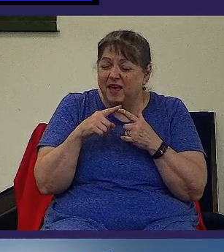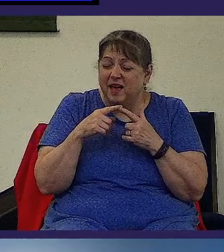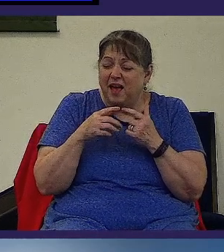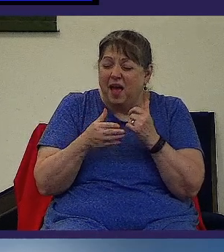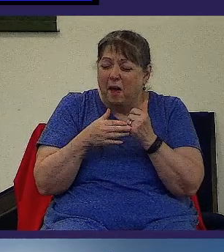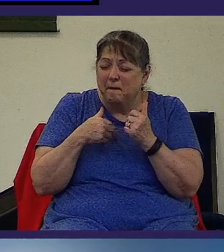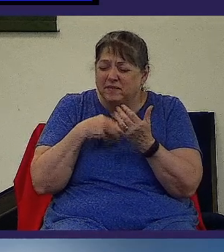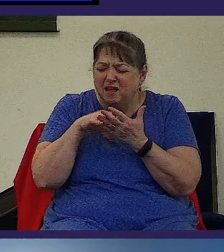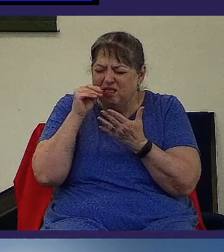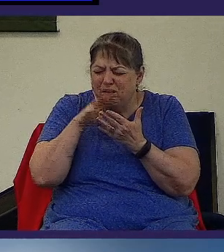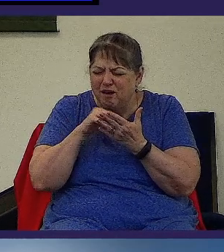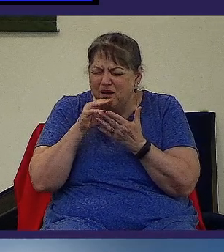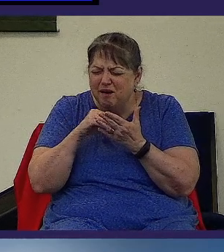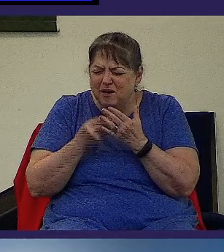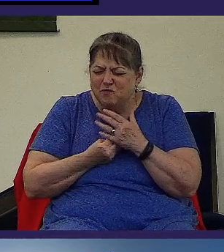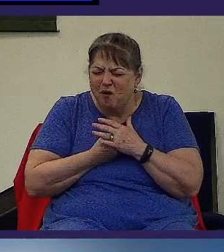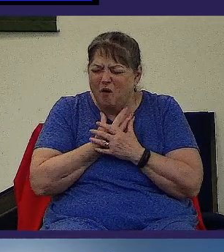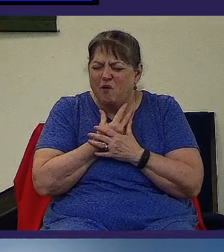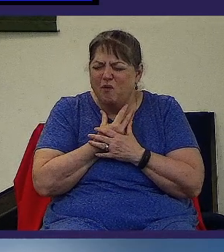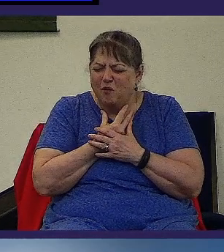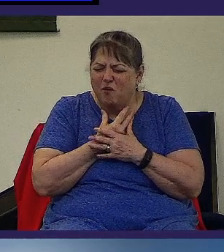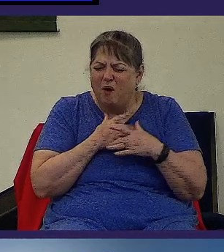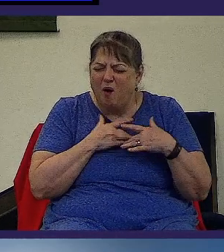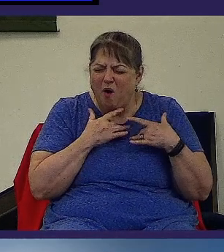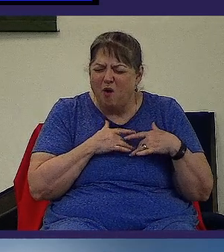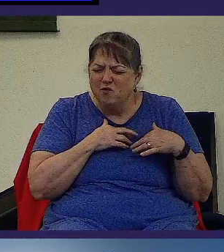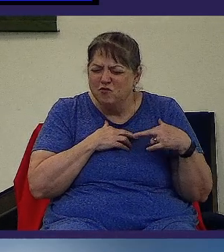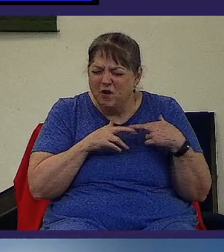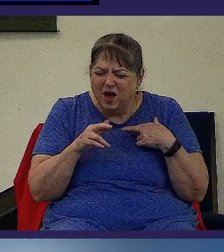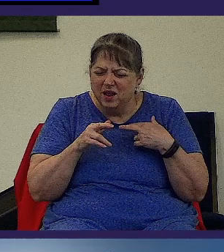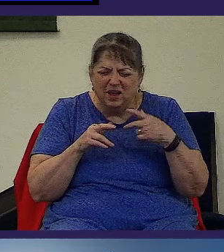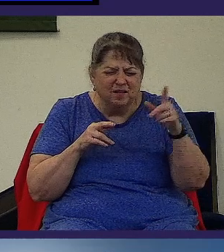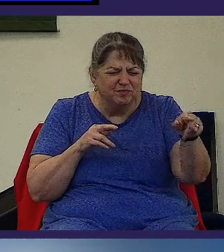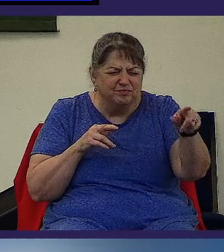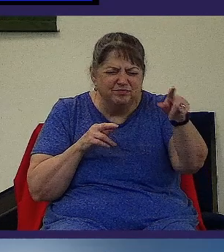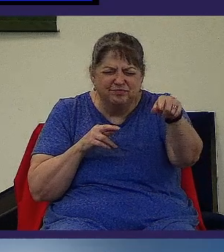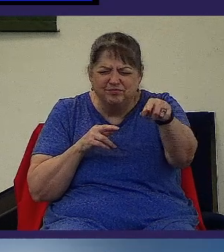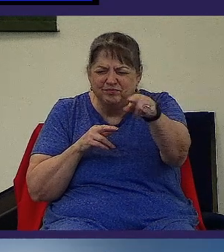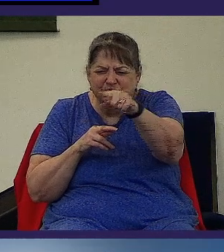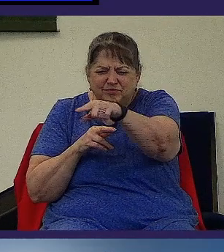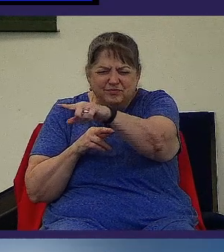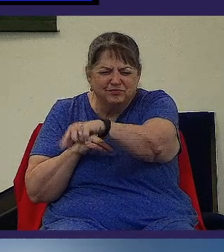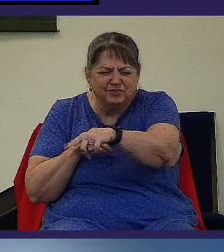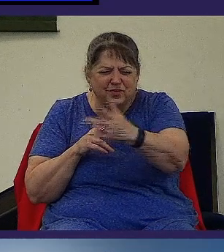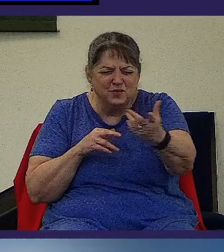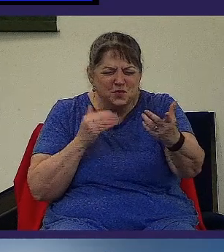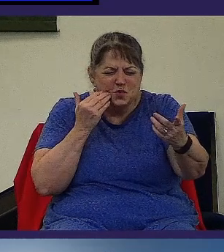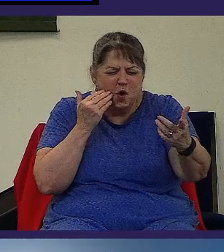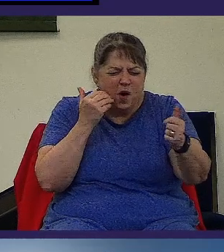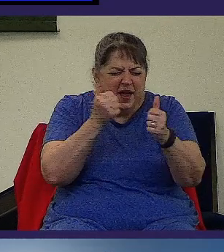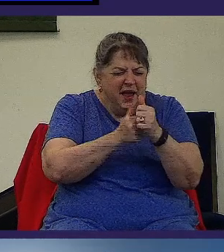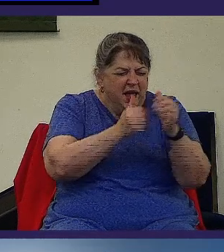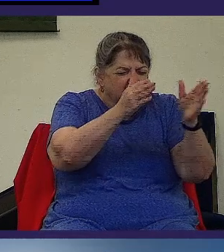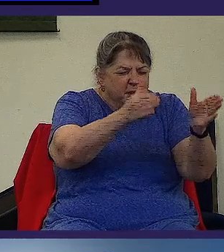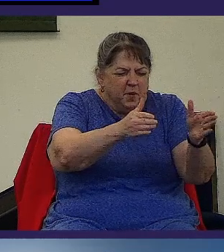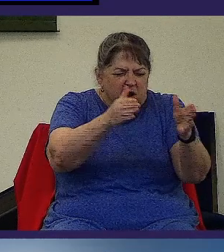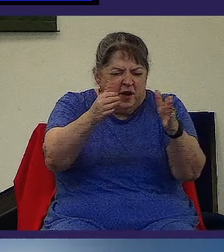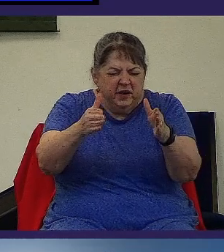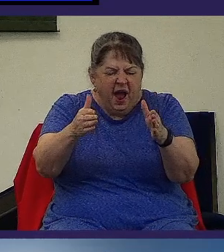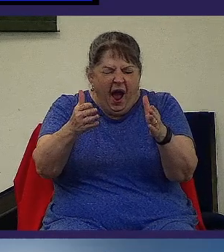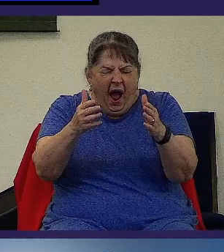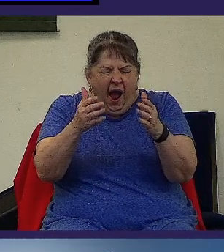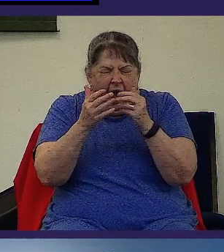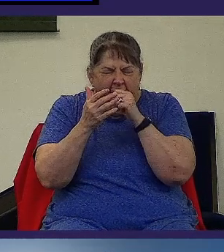where we're at that you would prepare our hearts you know where every one of us is at right now mentally and spiritually you know exactly what we're